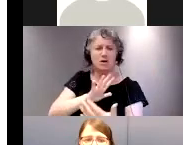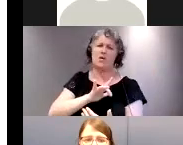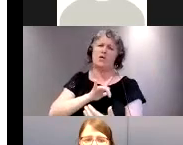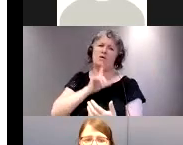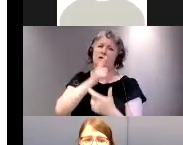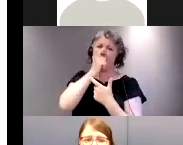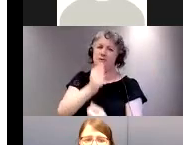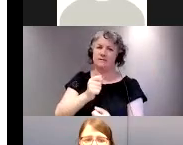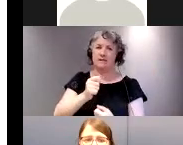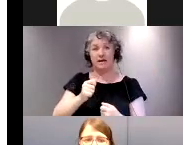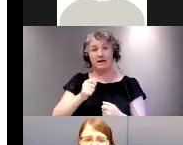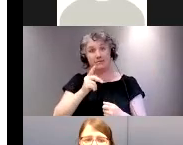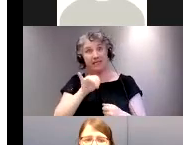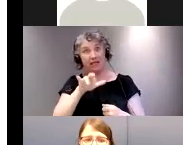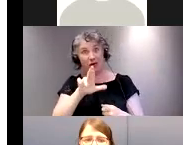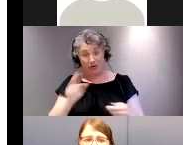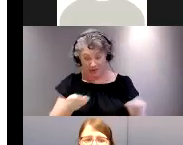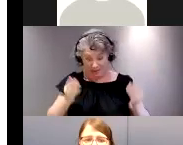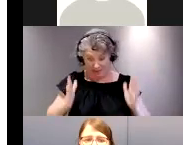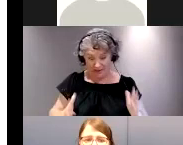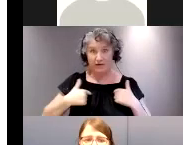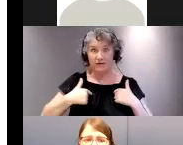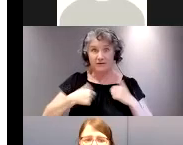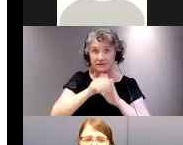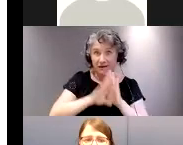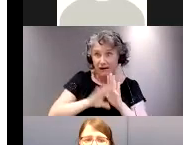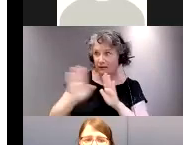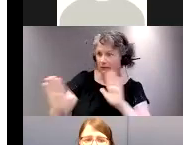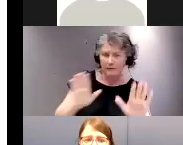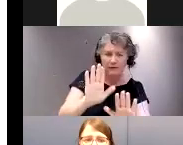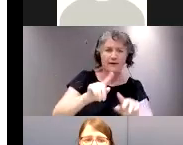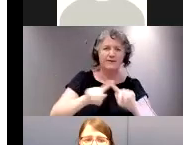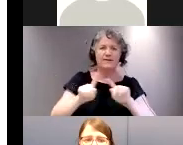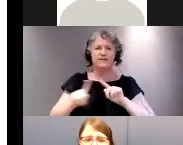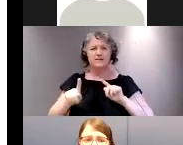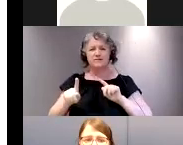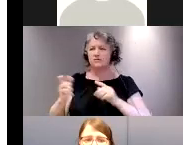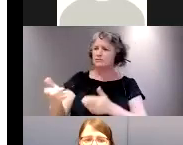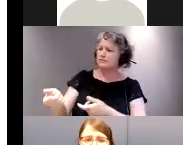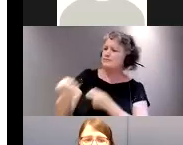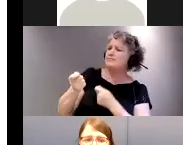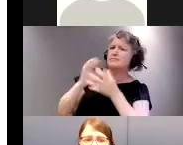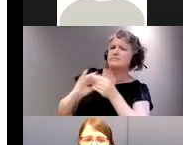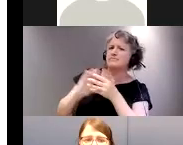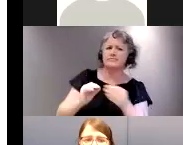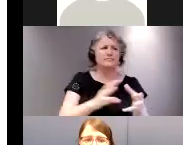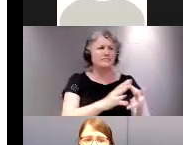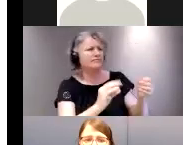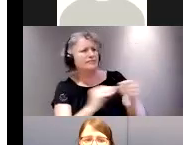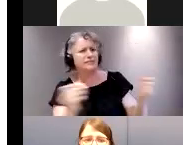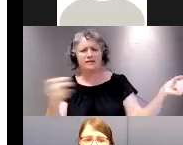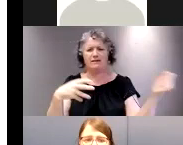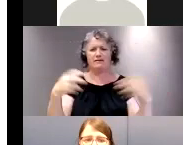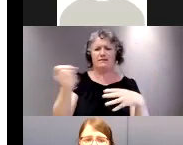as mediators to kind of get the story out, get the voices heard, you know, we kind of flip between narrative